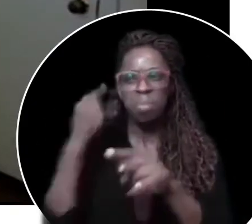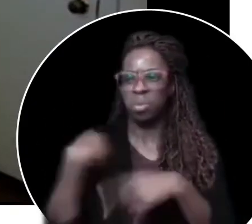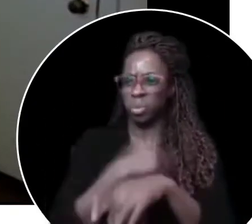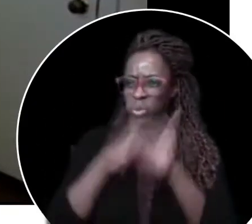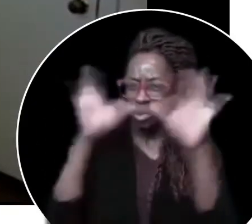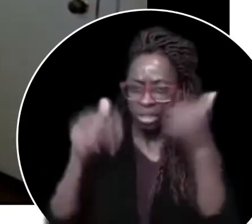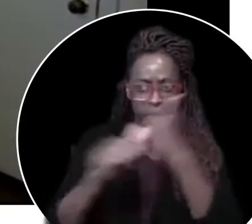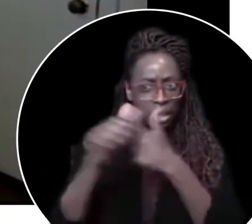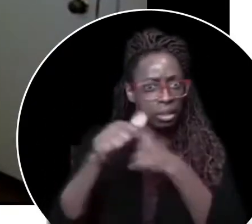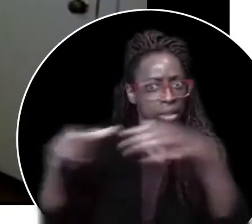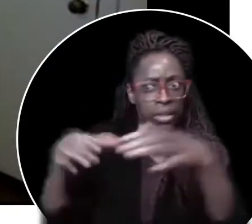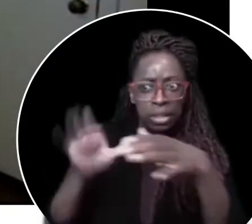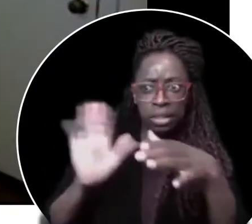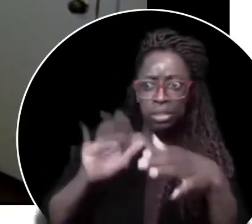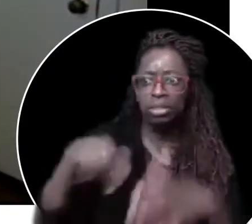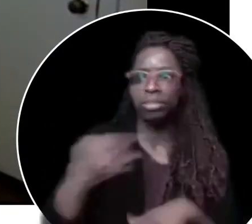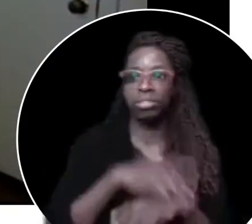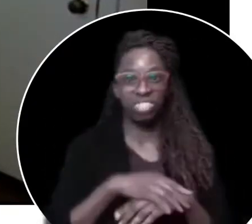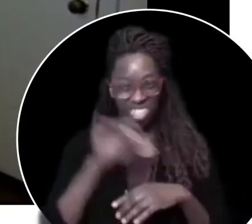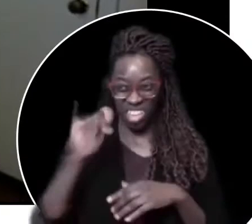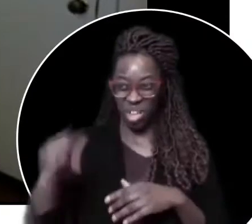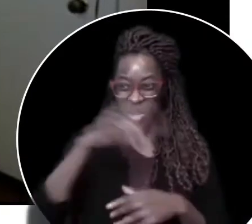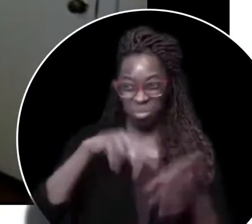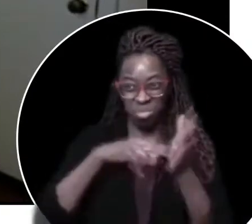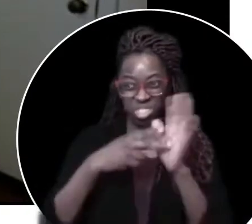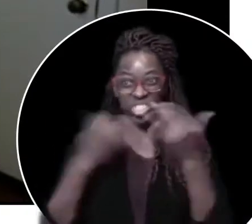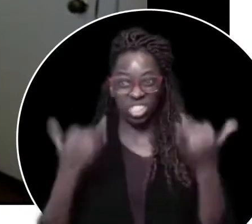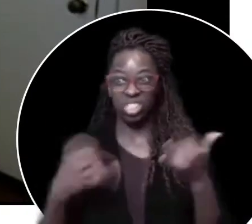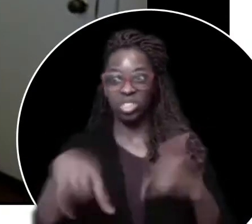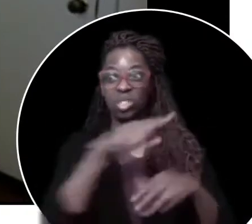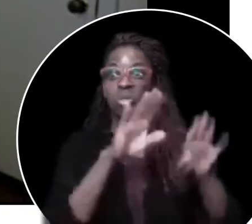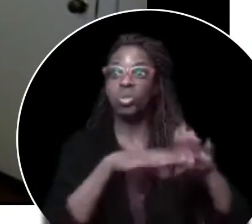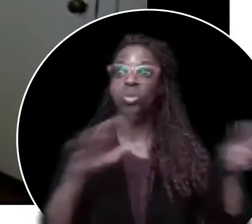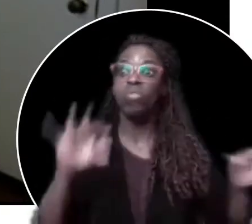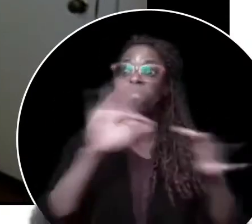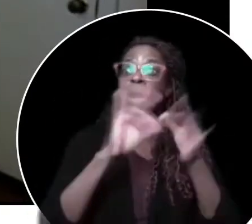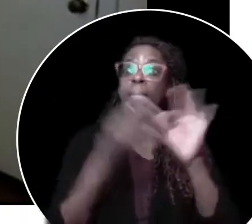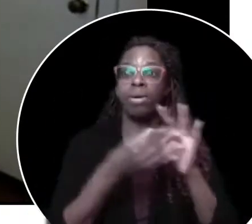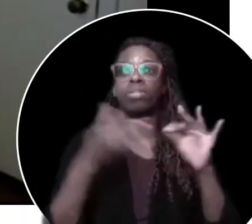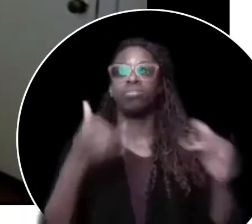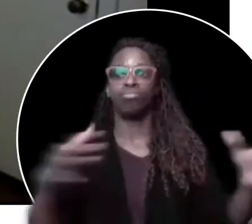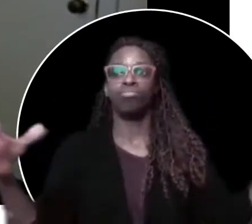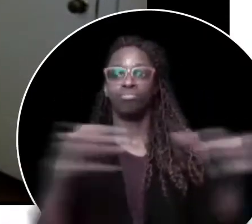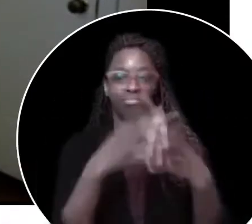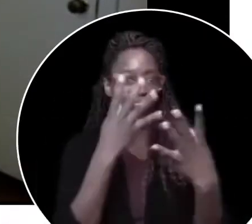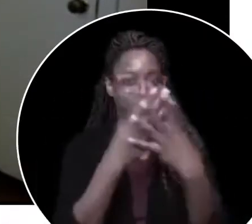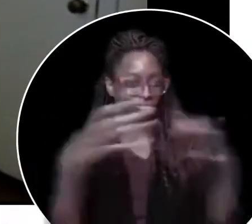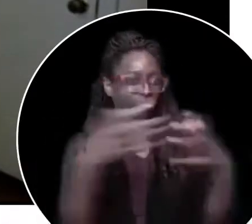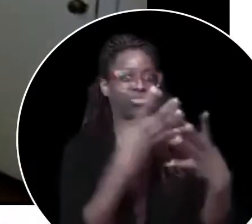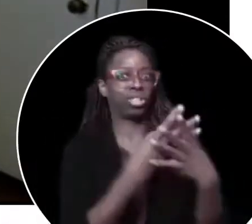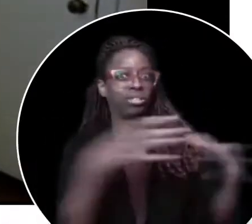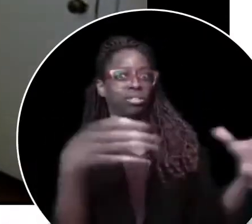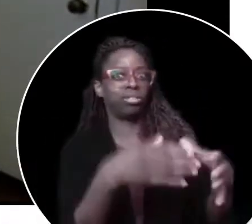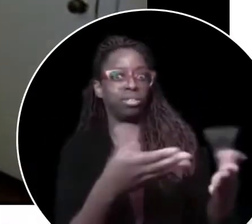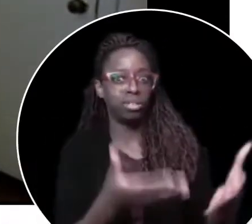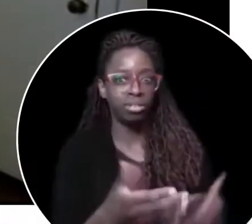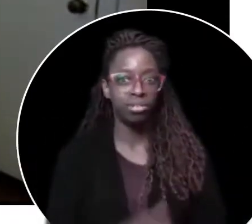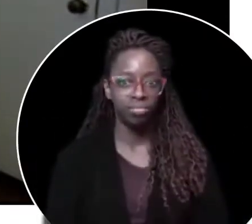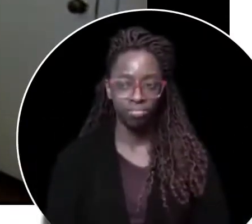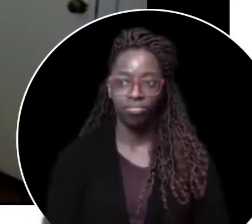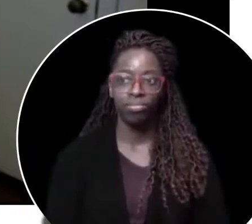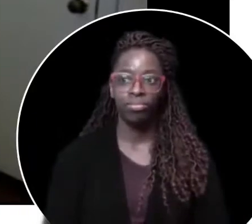and children together in family prisons. So I'm going to end there, and I look forward to hearing now from Angela.